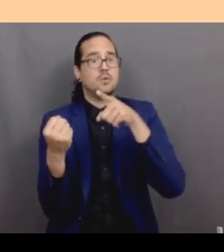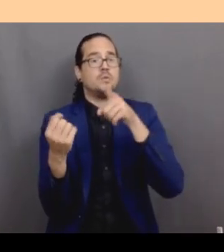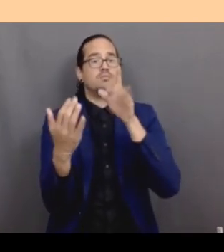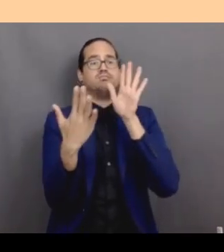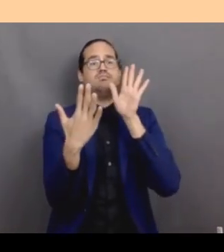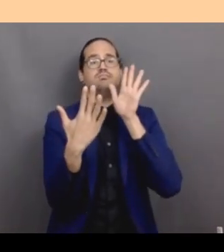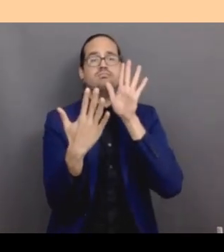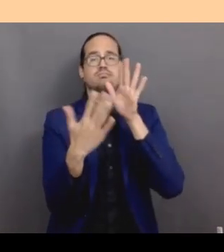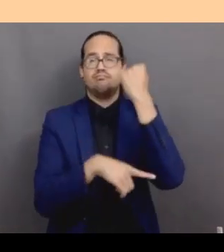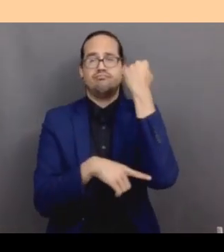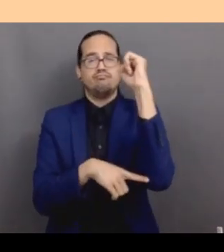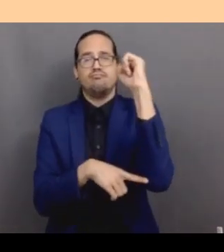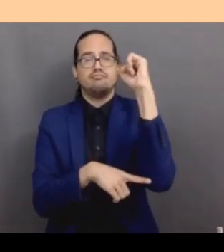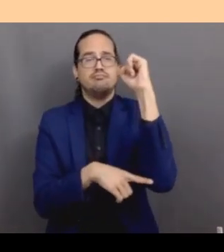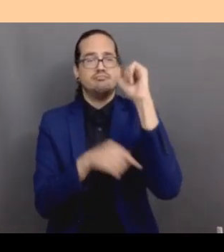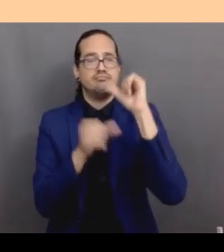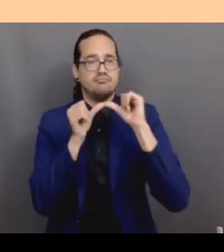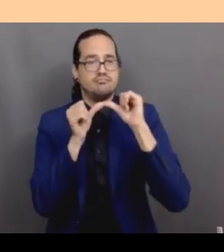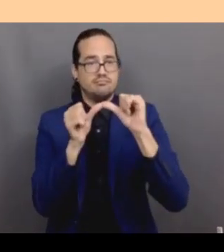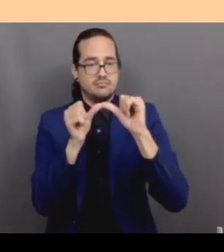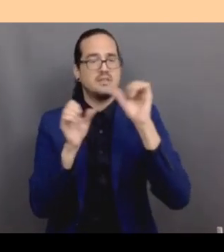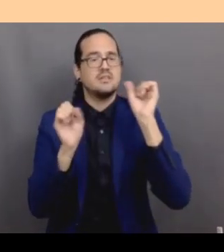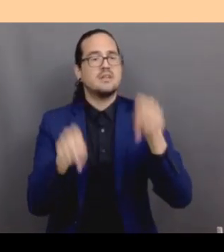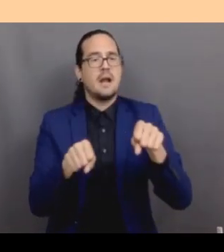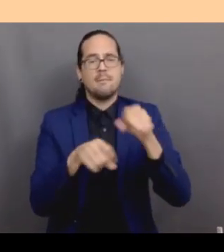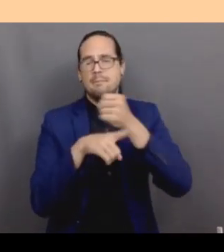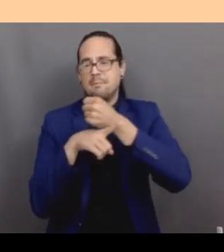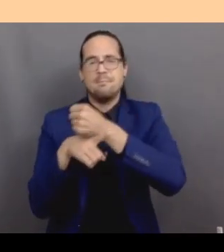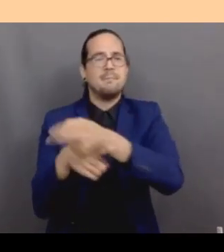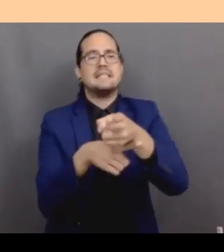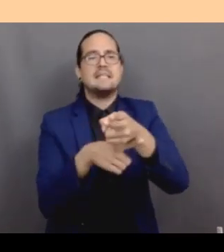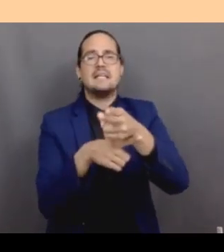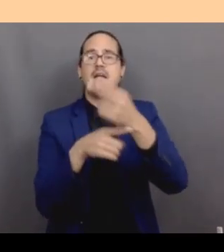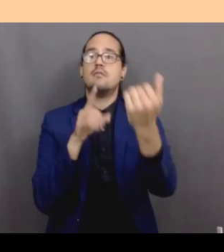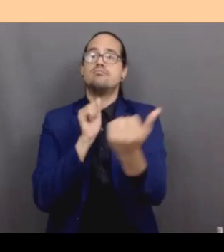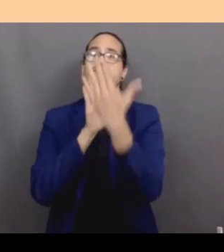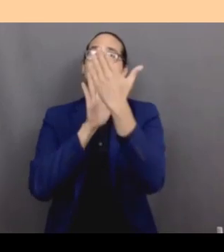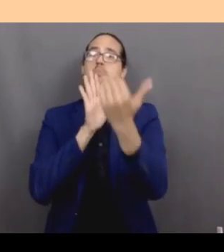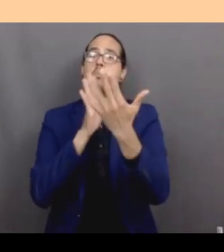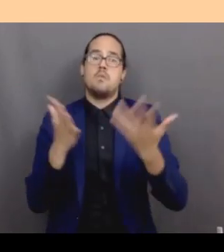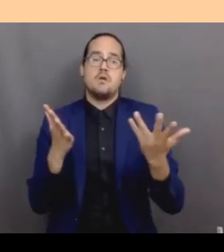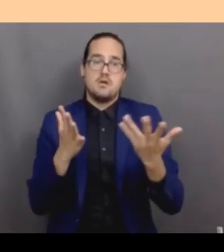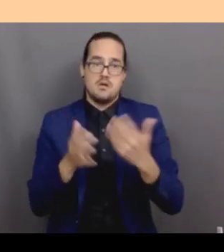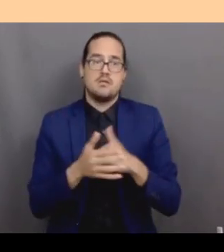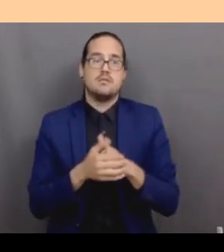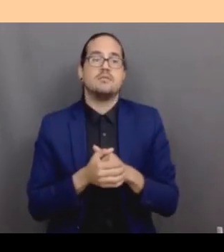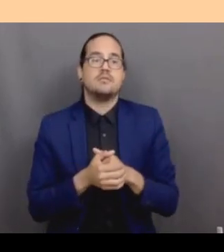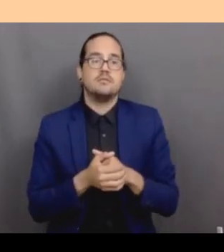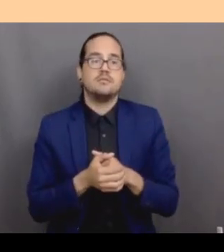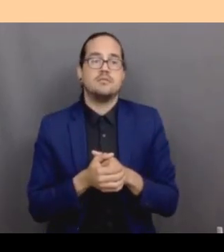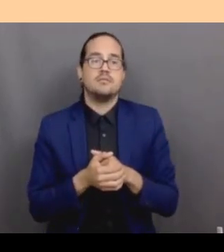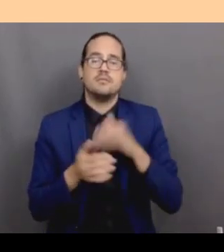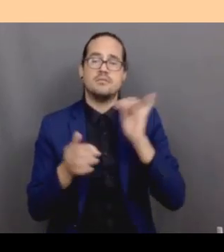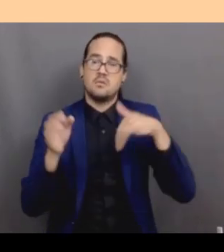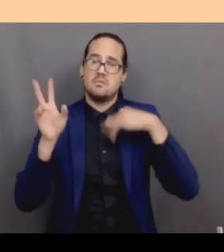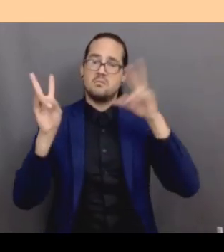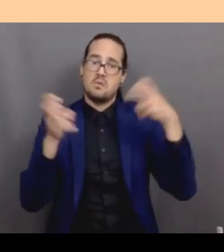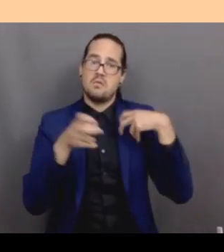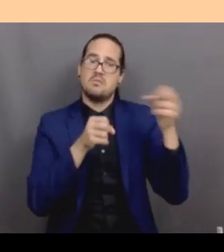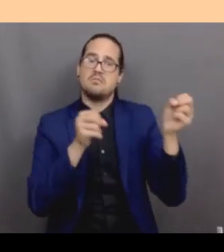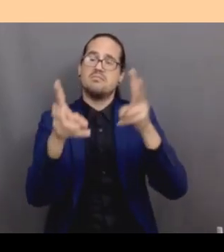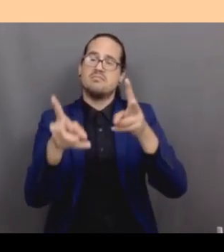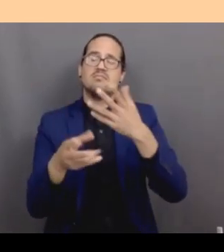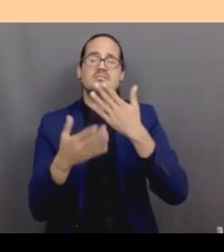our citizens, our residents, all residents of Marin County for everything you do every day to make us a great